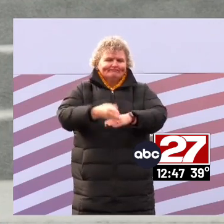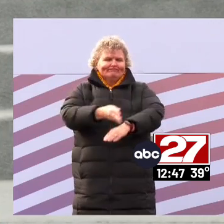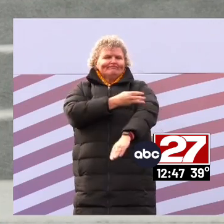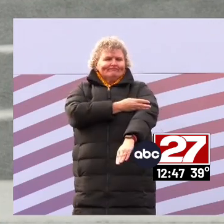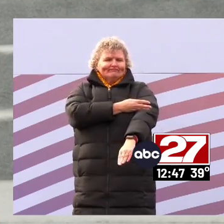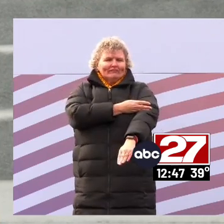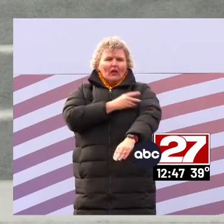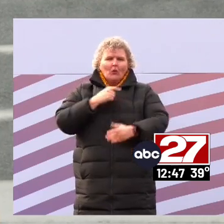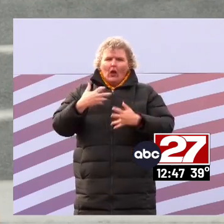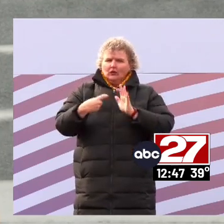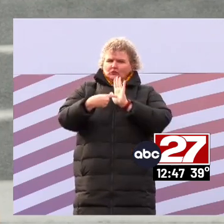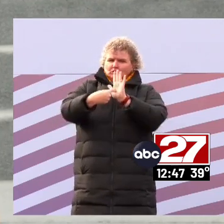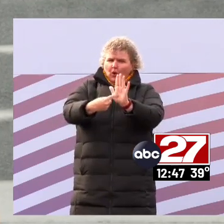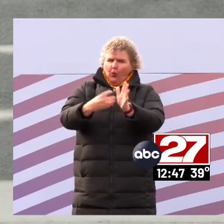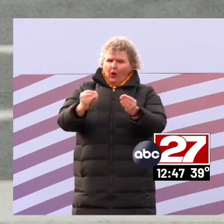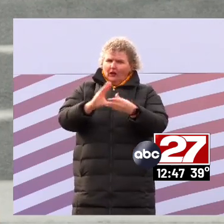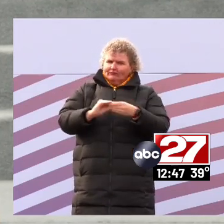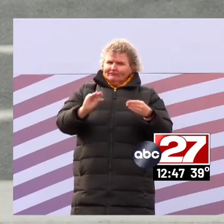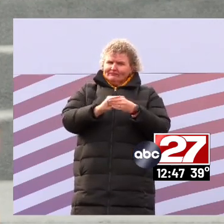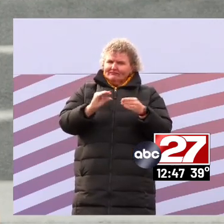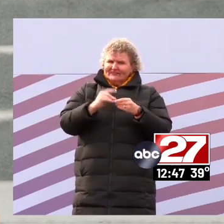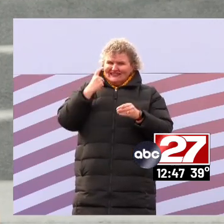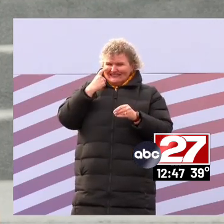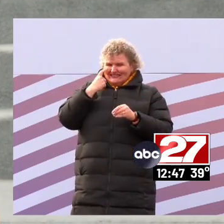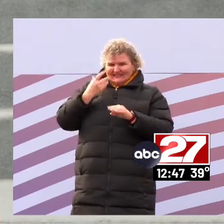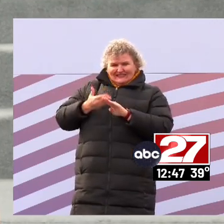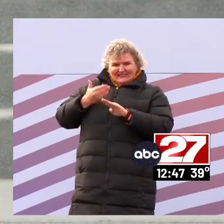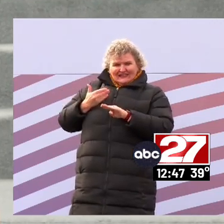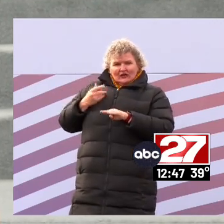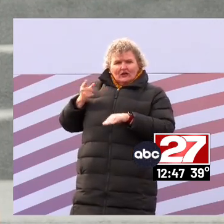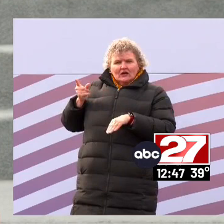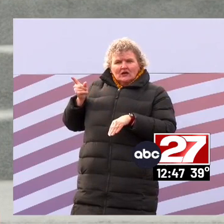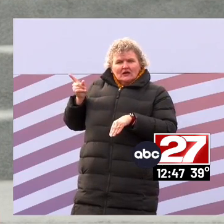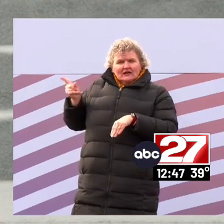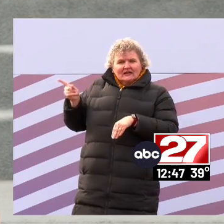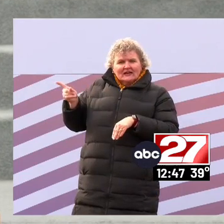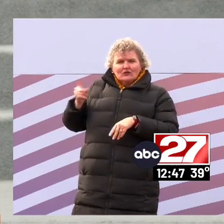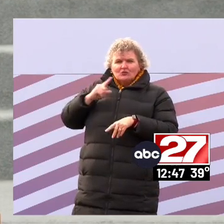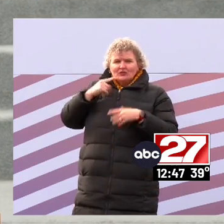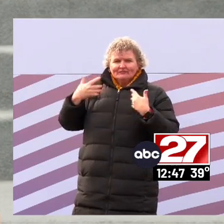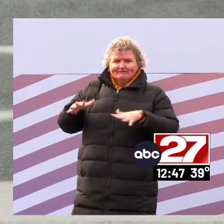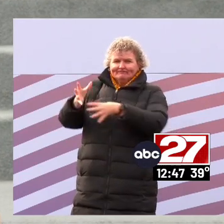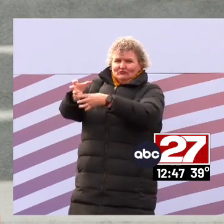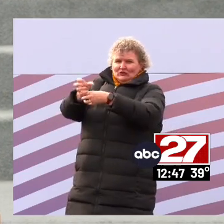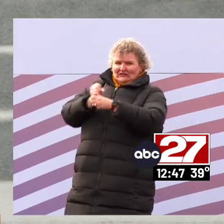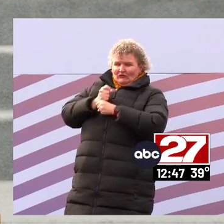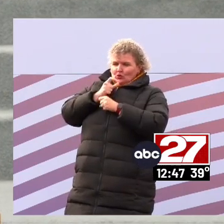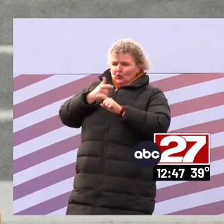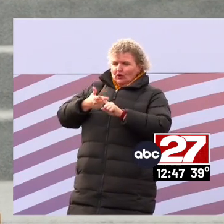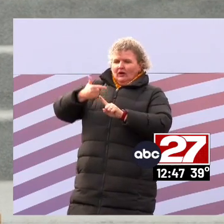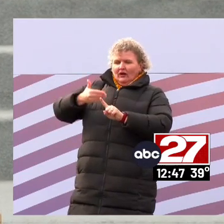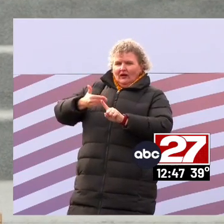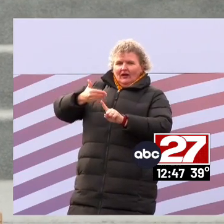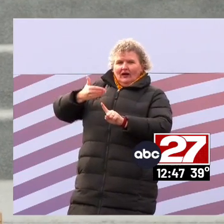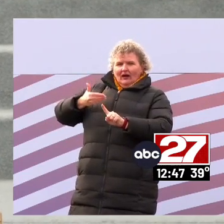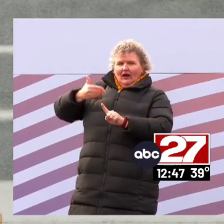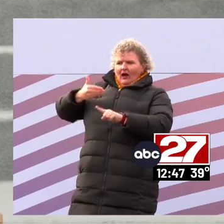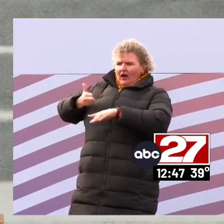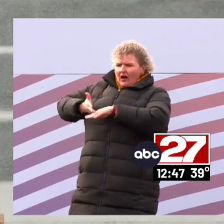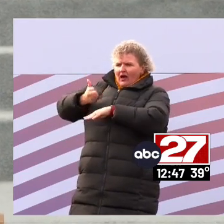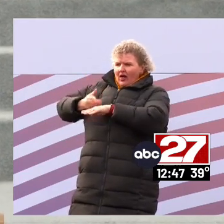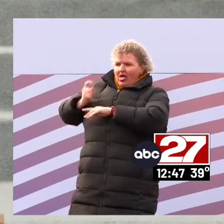what I spoke of a moment ago. You inherited the work of those who came before you. You served with